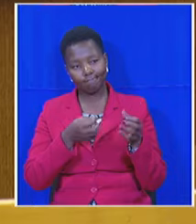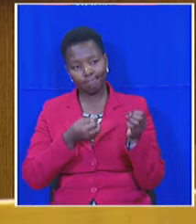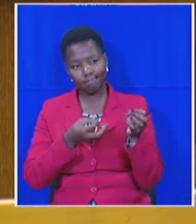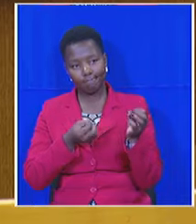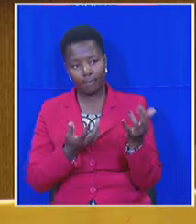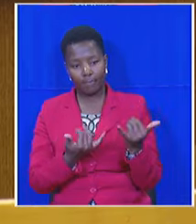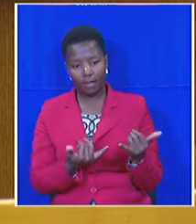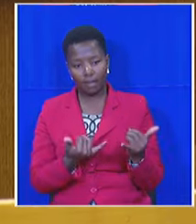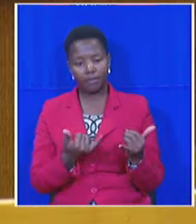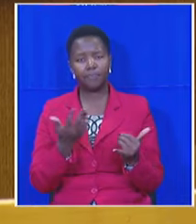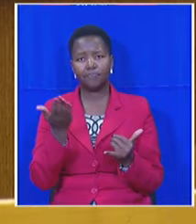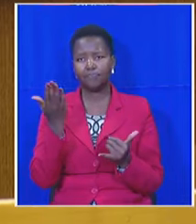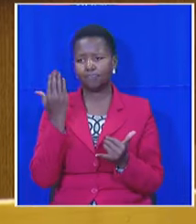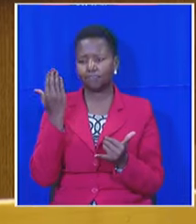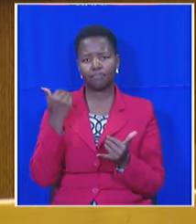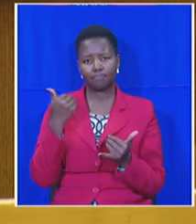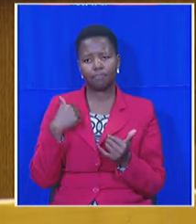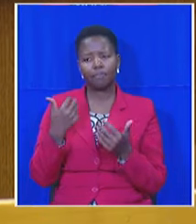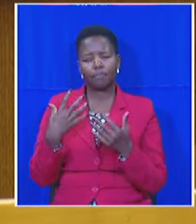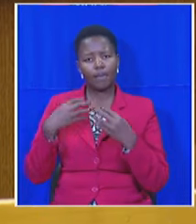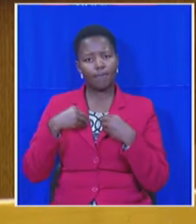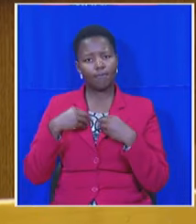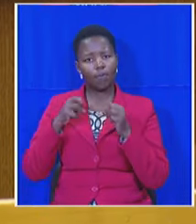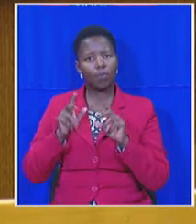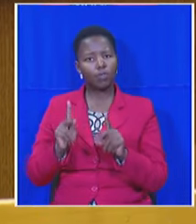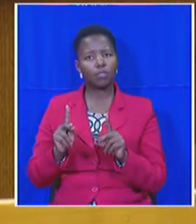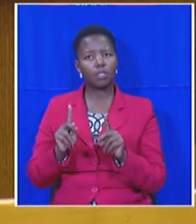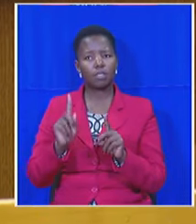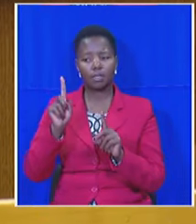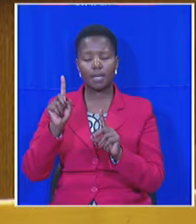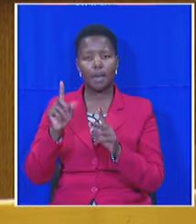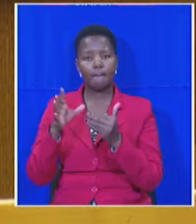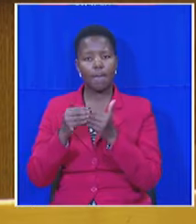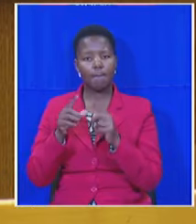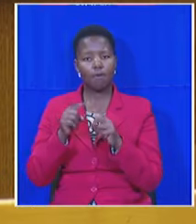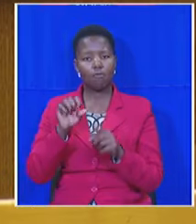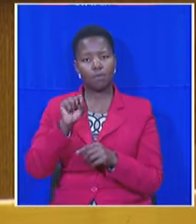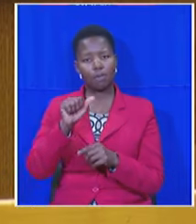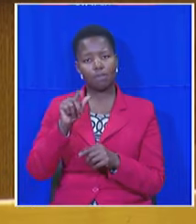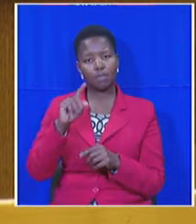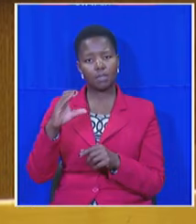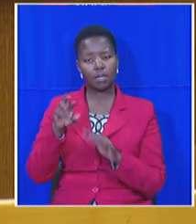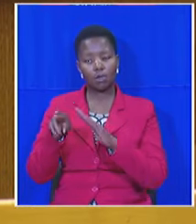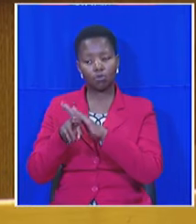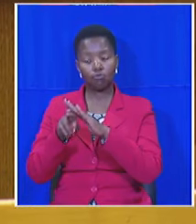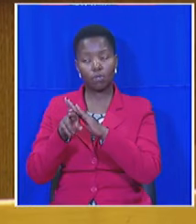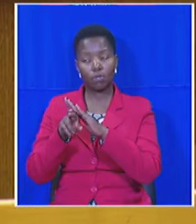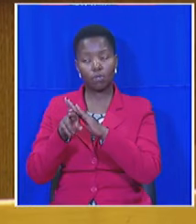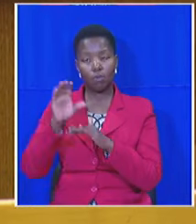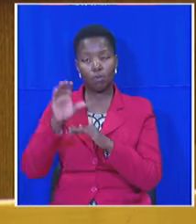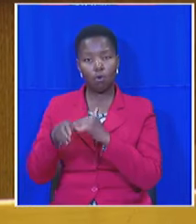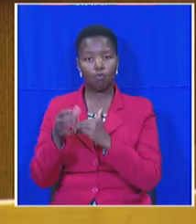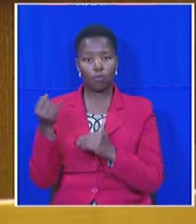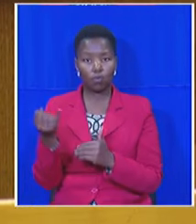the opportunity the other day of one of the members from the SADC region that was present at a conference in Johannesburg and